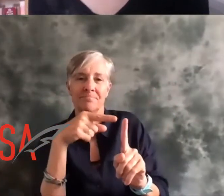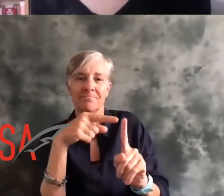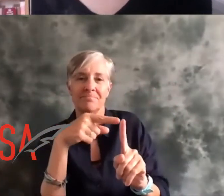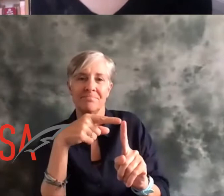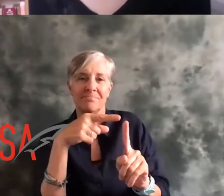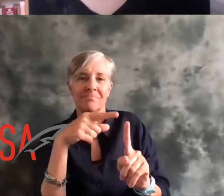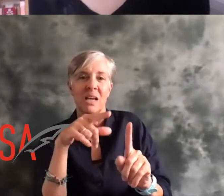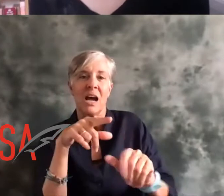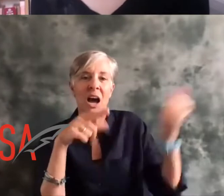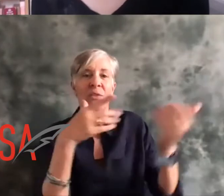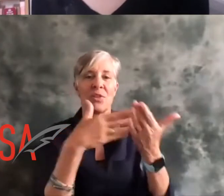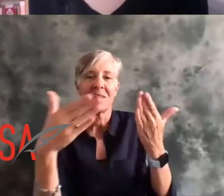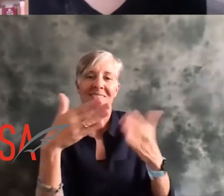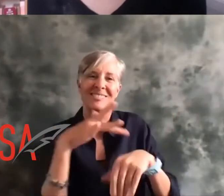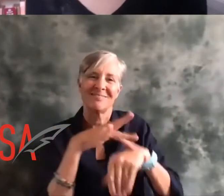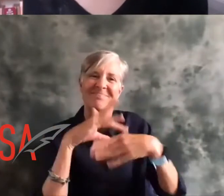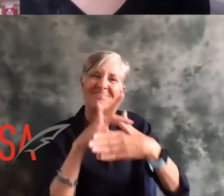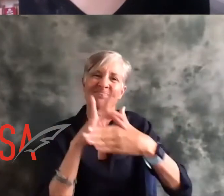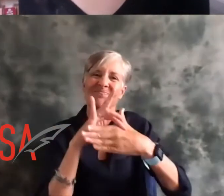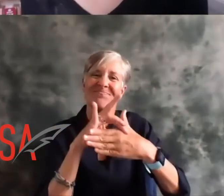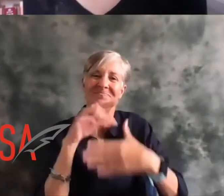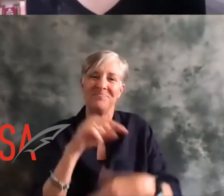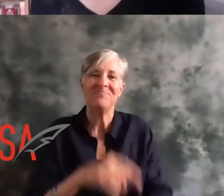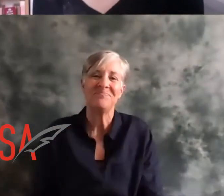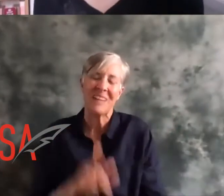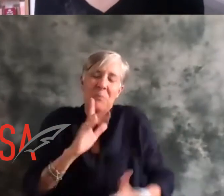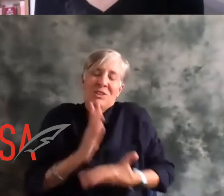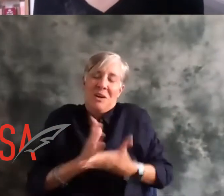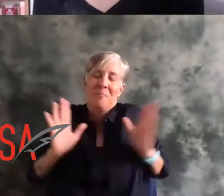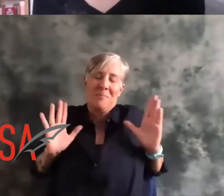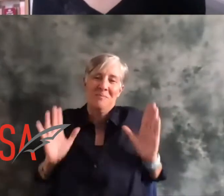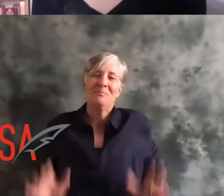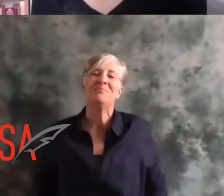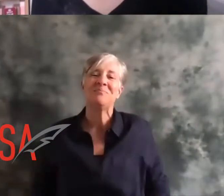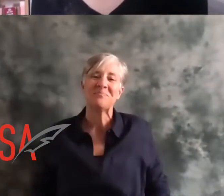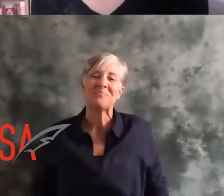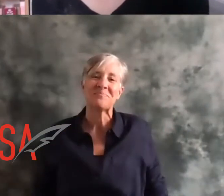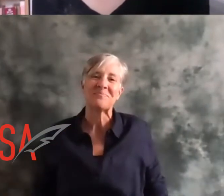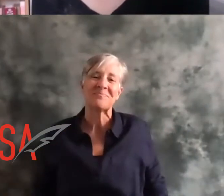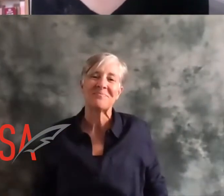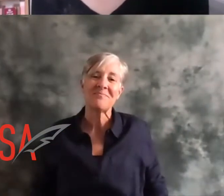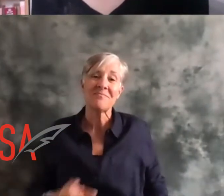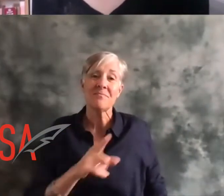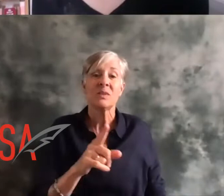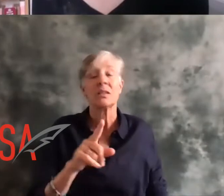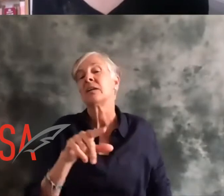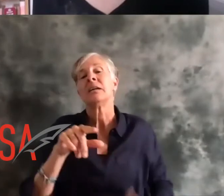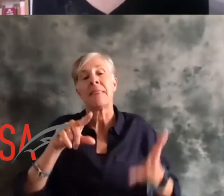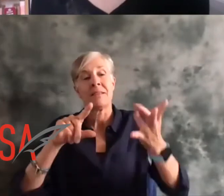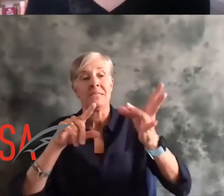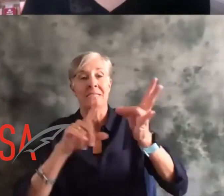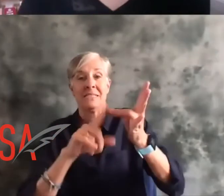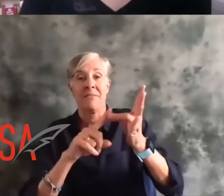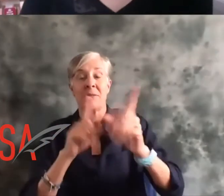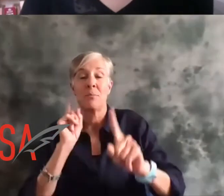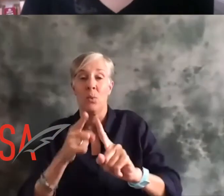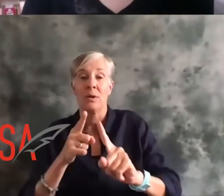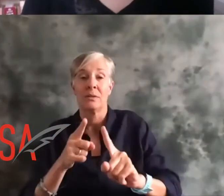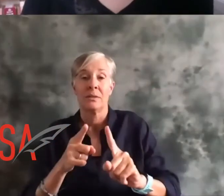I'll stop there. I think that's good. Well, and this goes into bullet point number 7, is